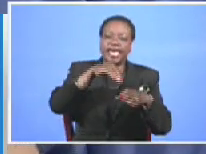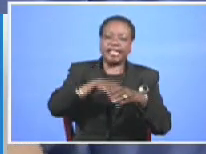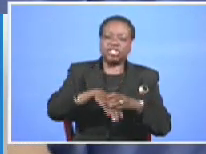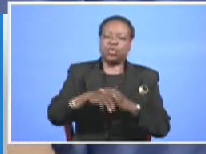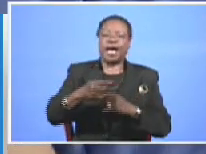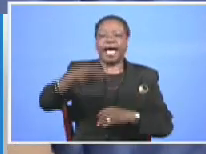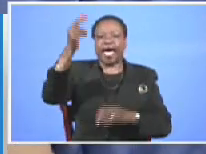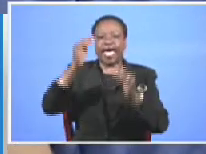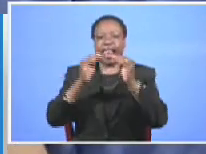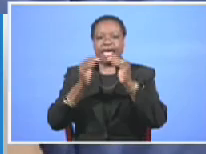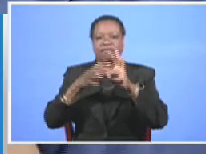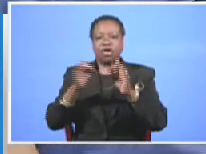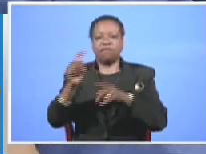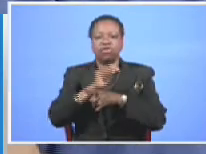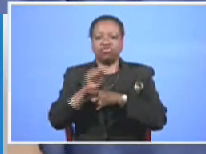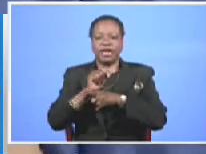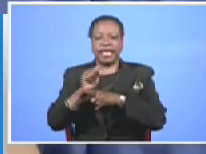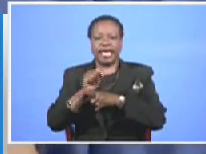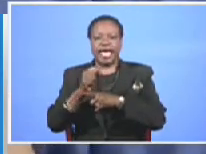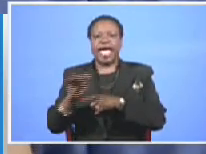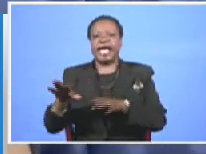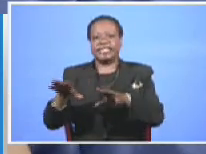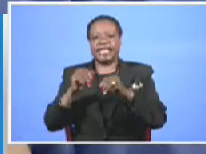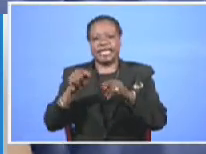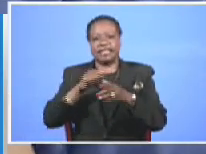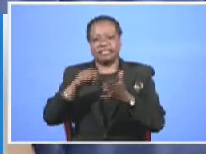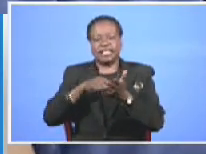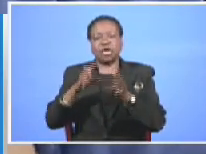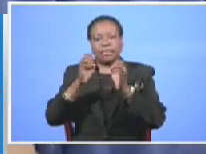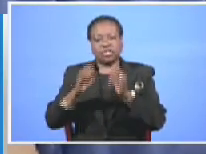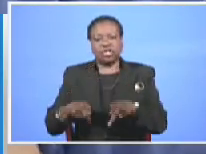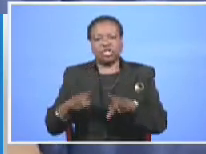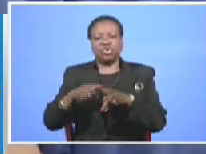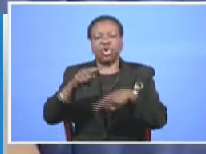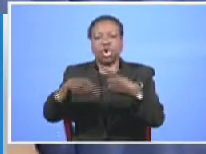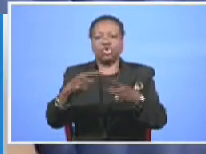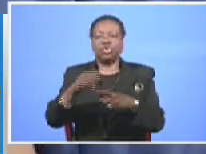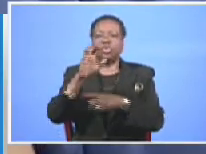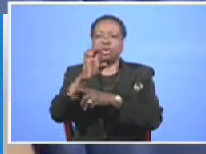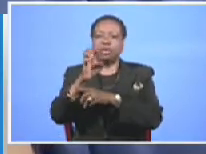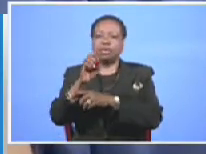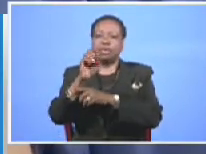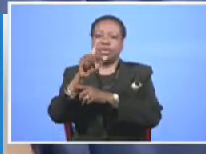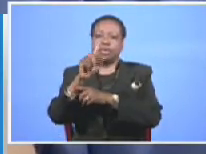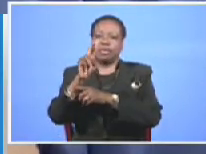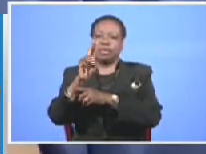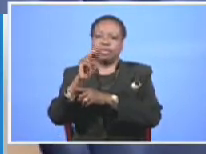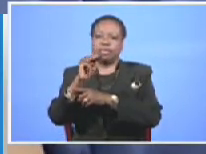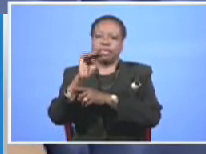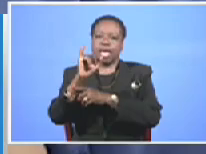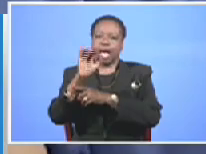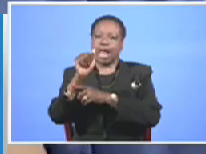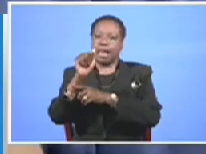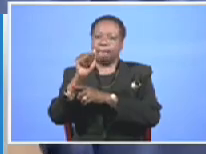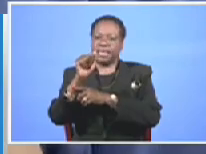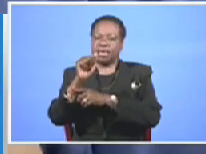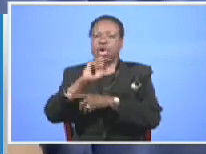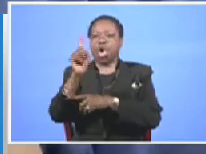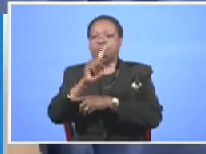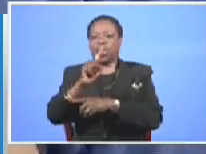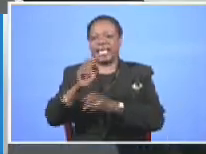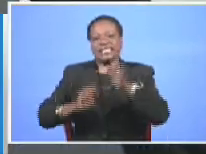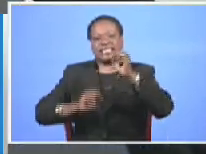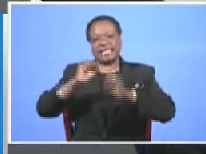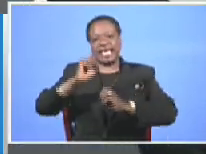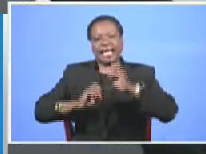of training and taking this opportunity to go to Colombia, where cycling is king, it's an excellent